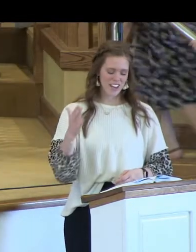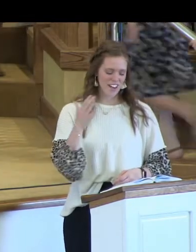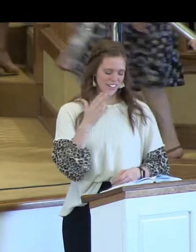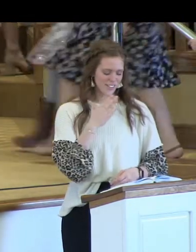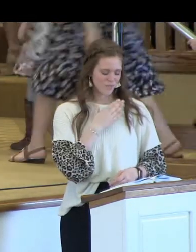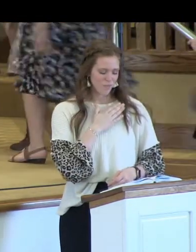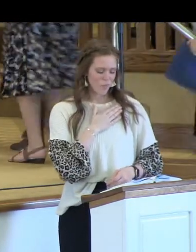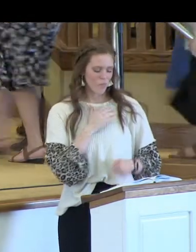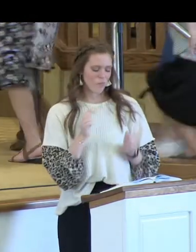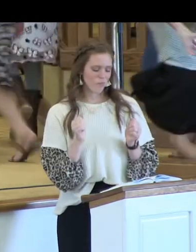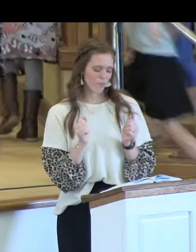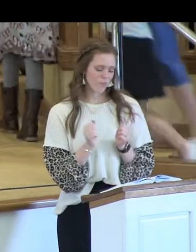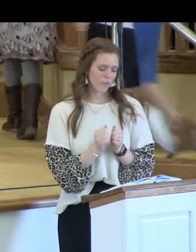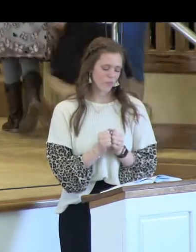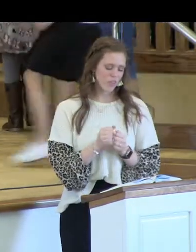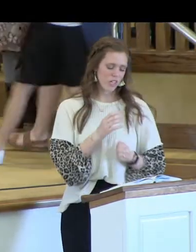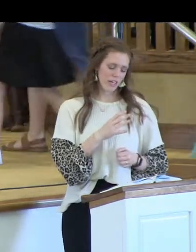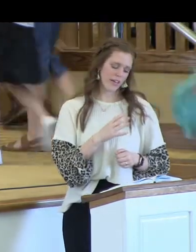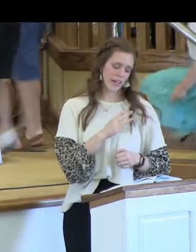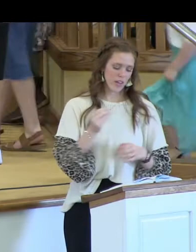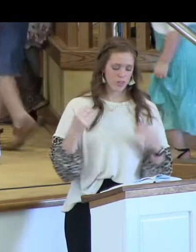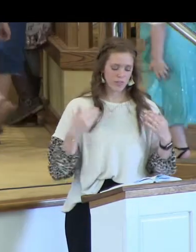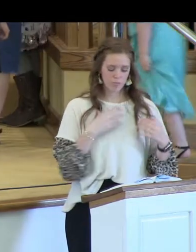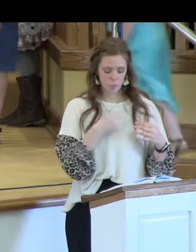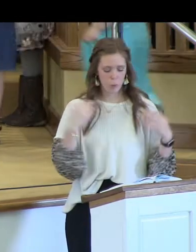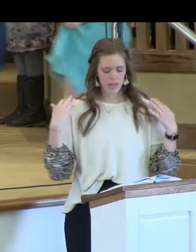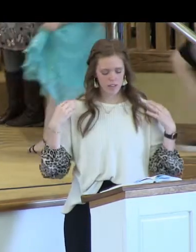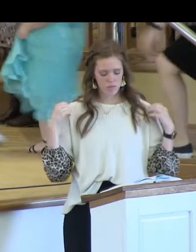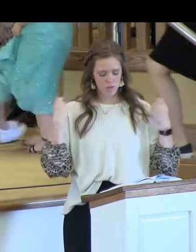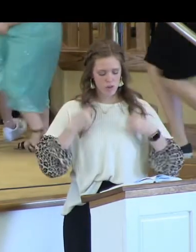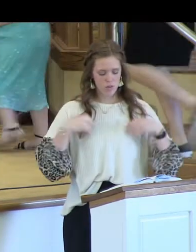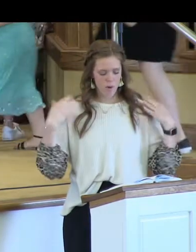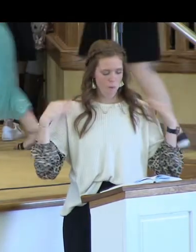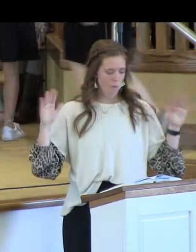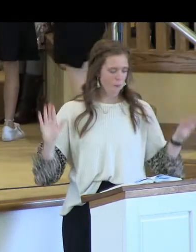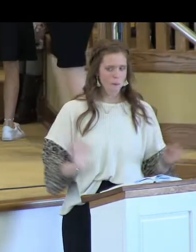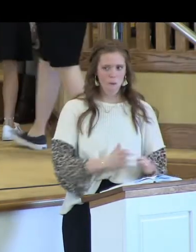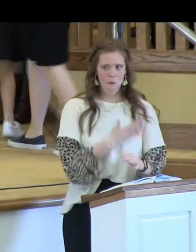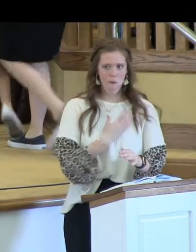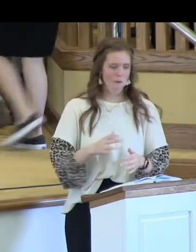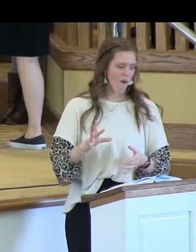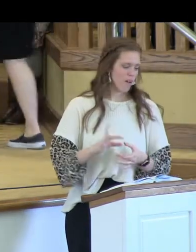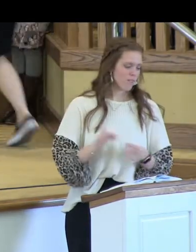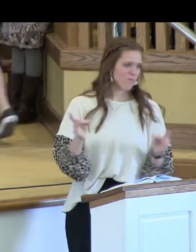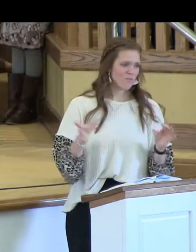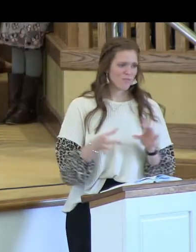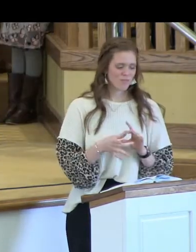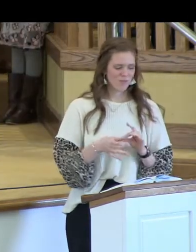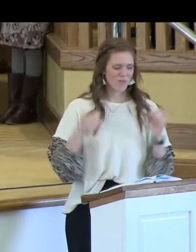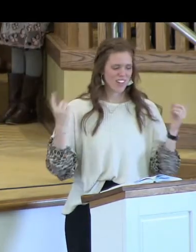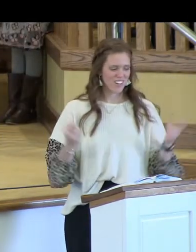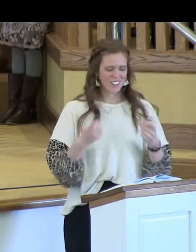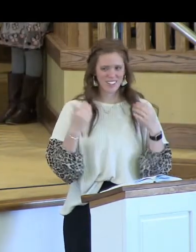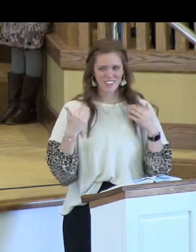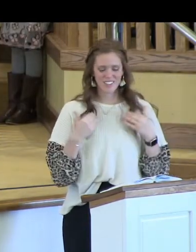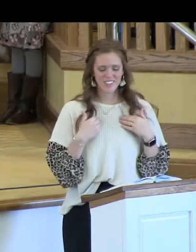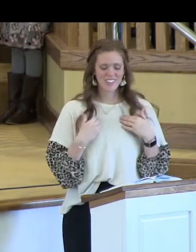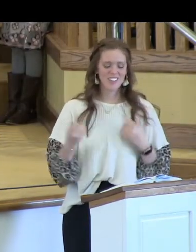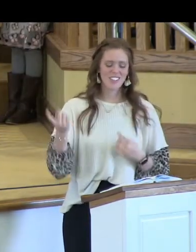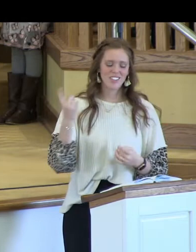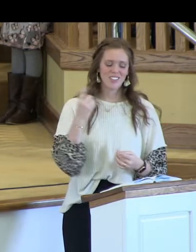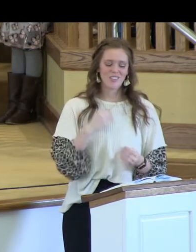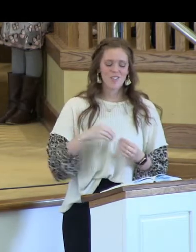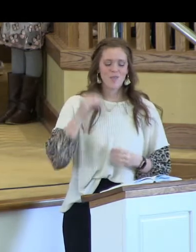it's mine. While the white-robed angels sing the story, a sinner has